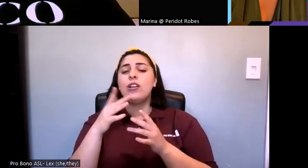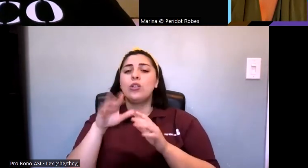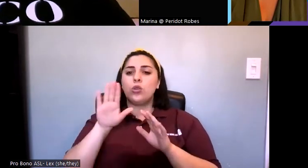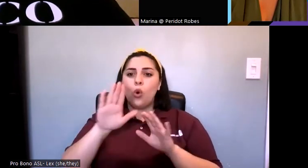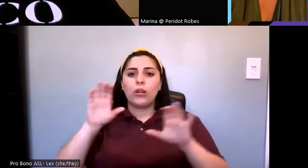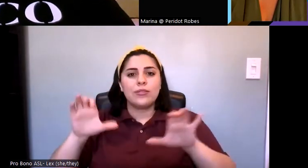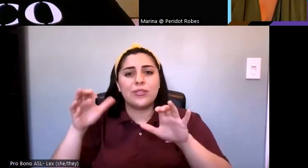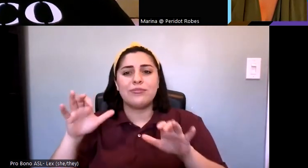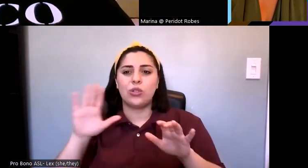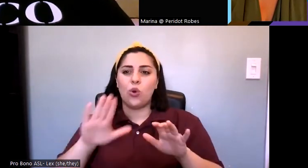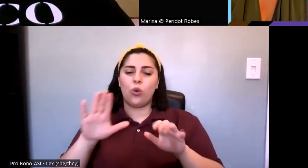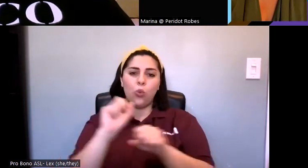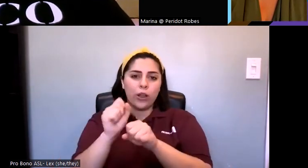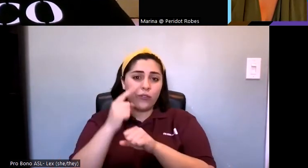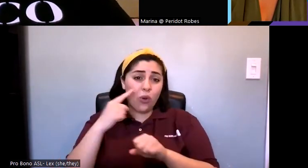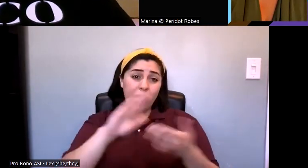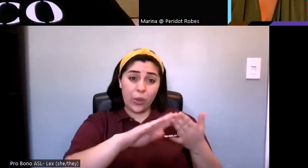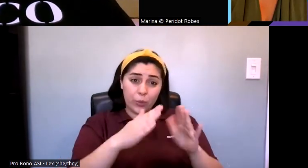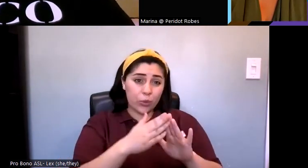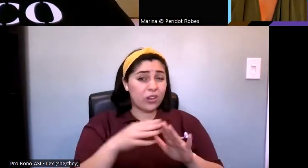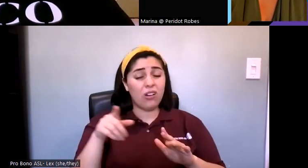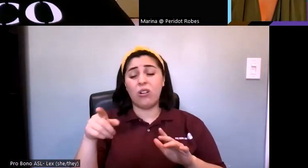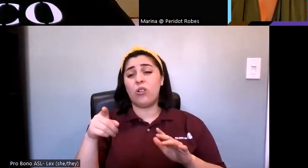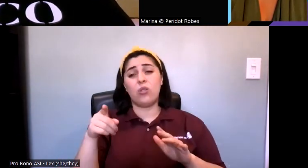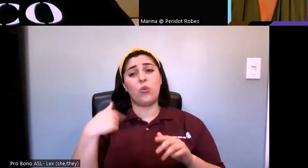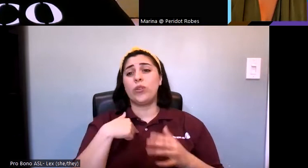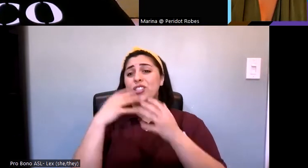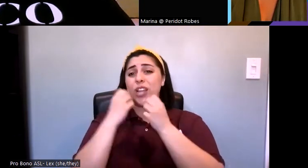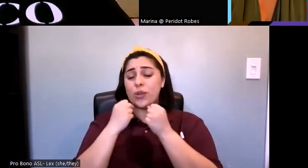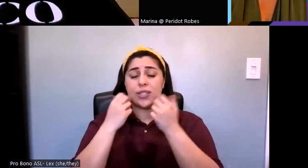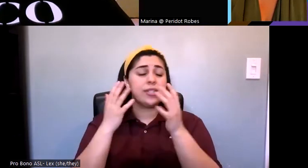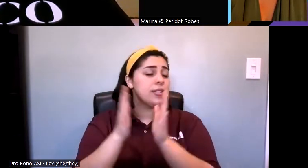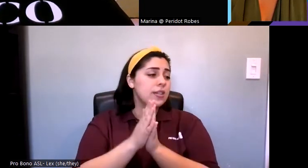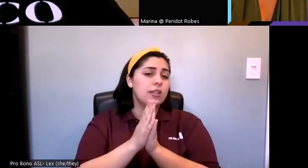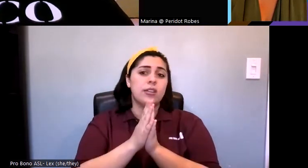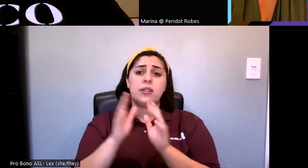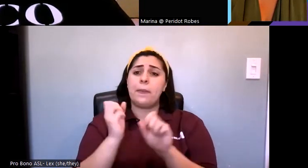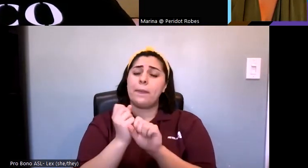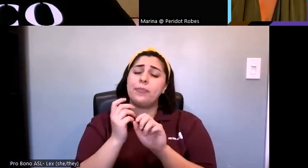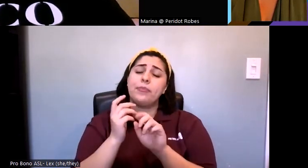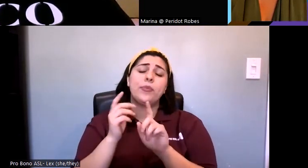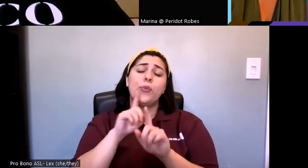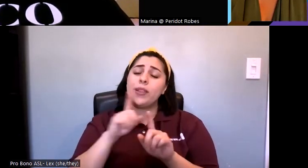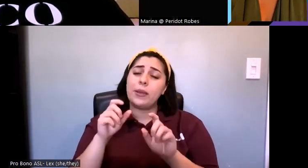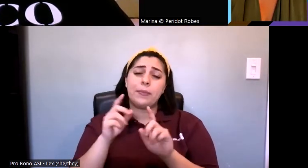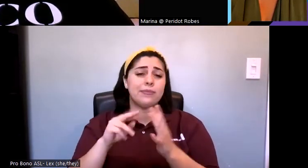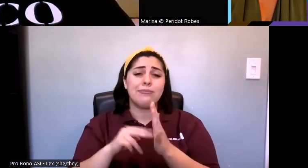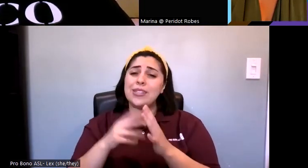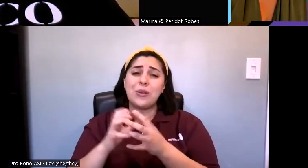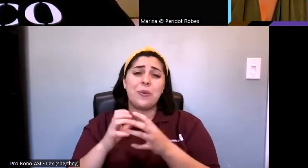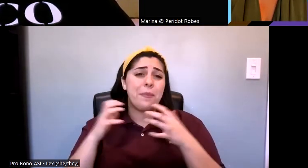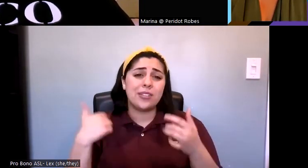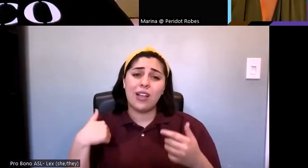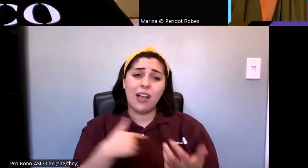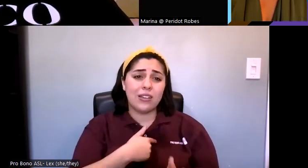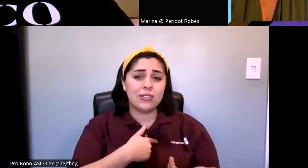community, they mean so much. And I want you to know that. I want you to know that you have started a revolution,